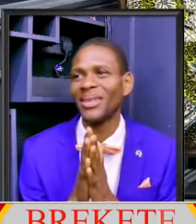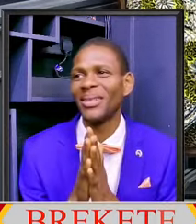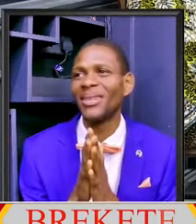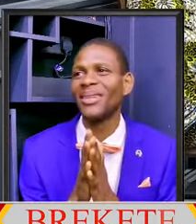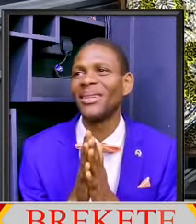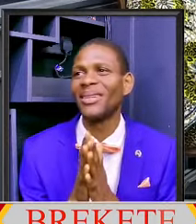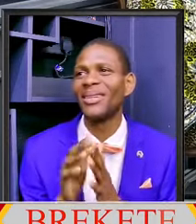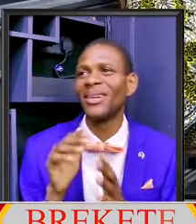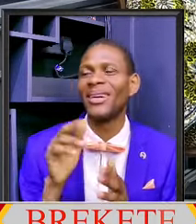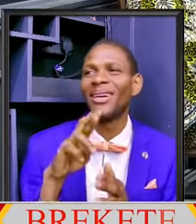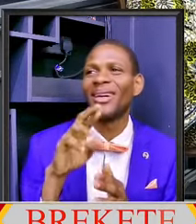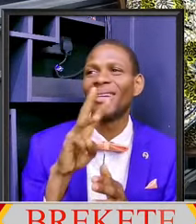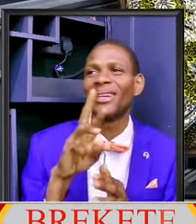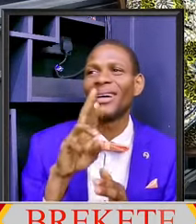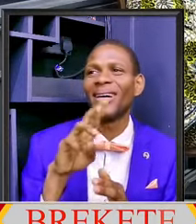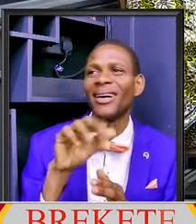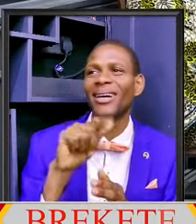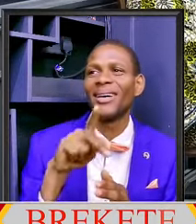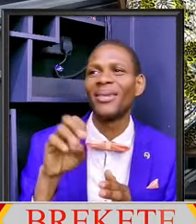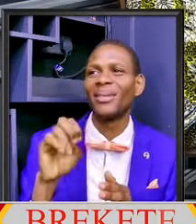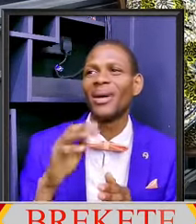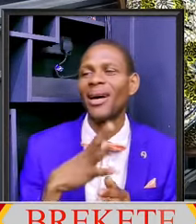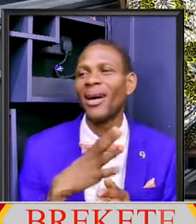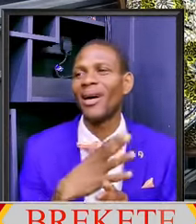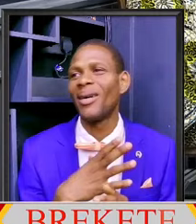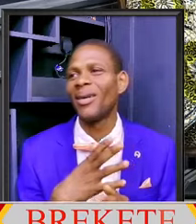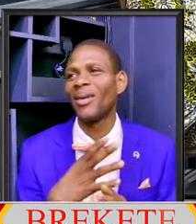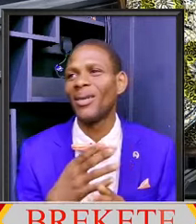Rapper and abaya.